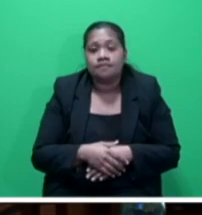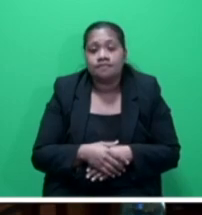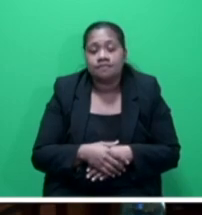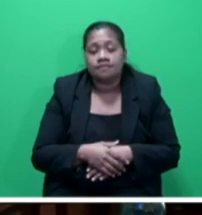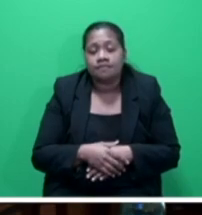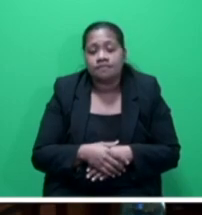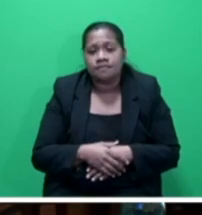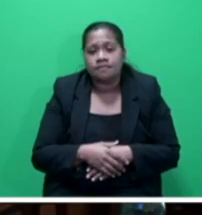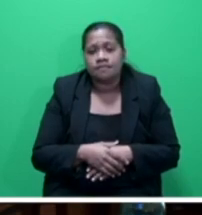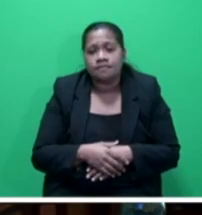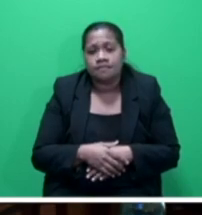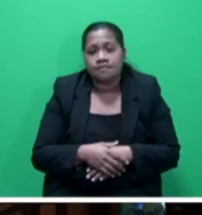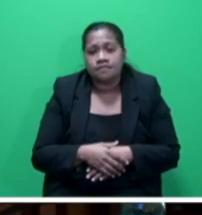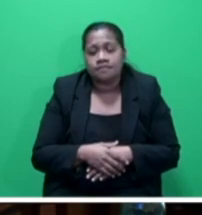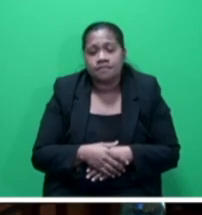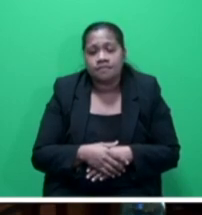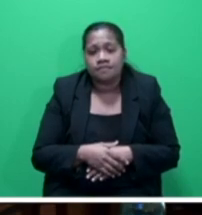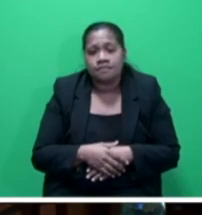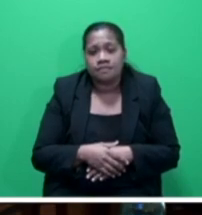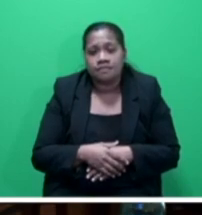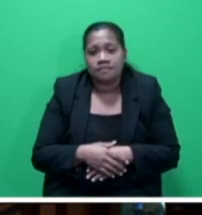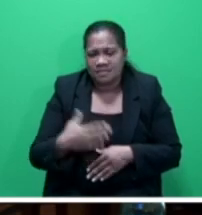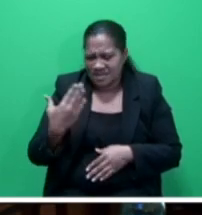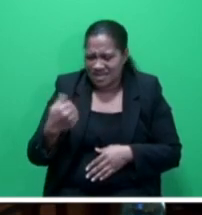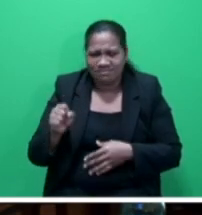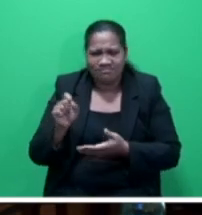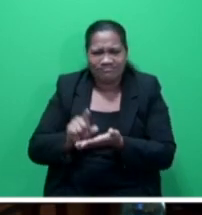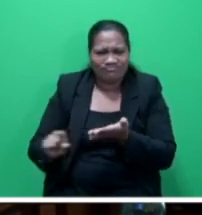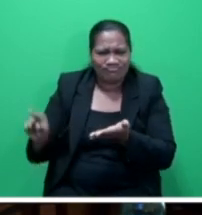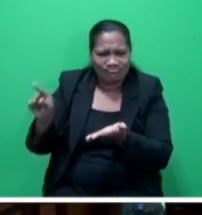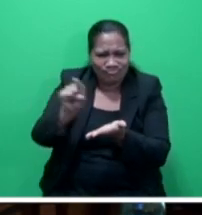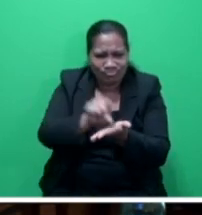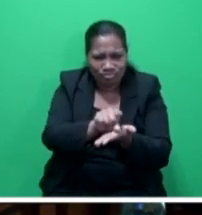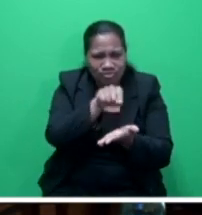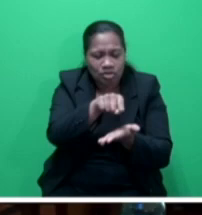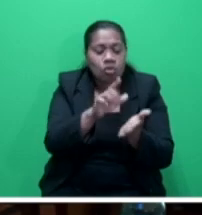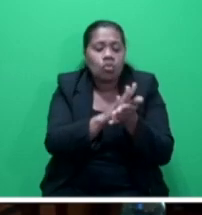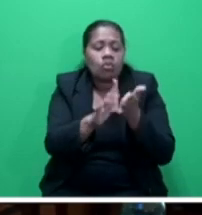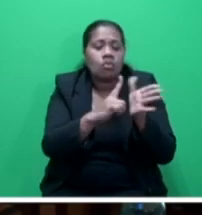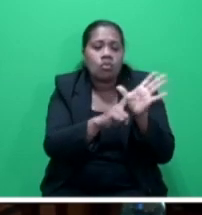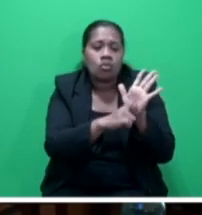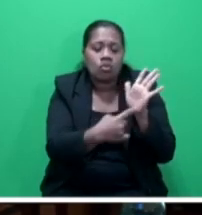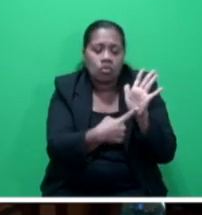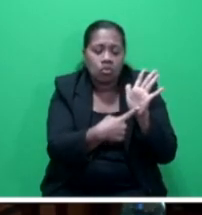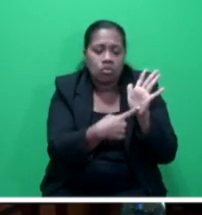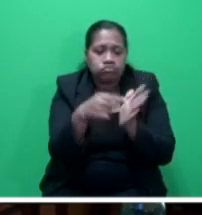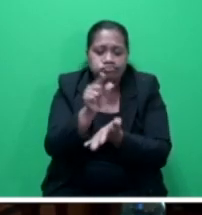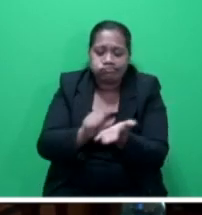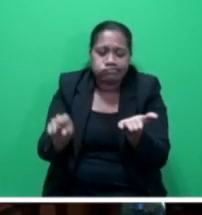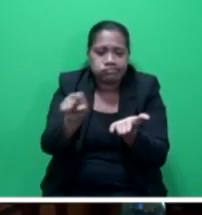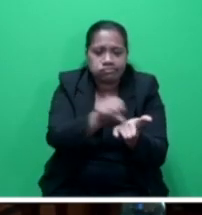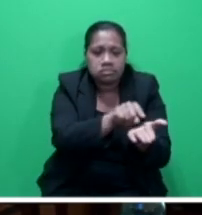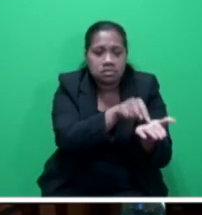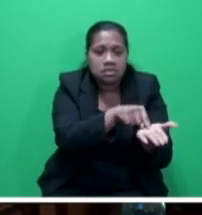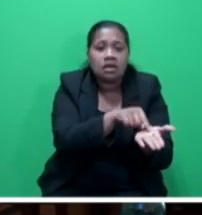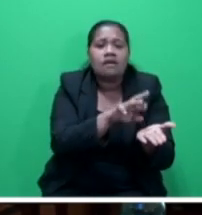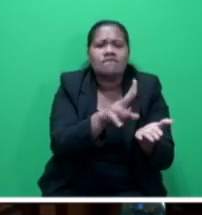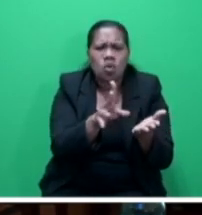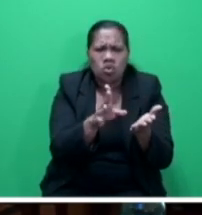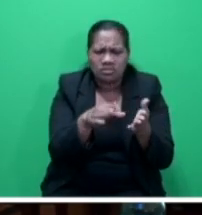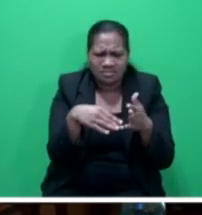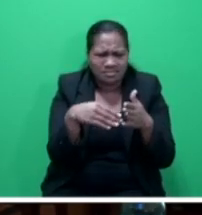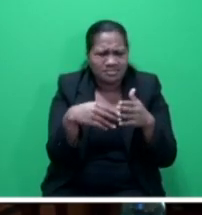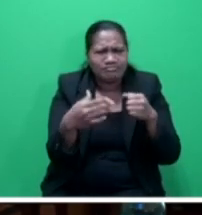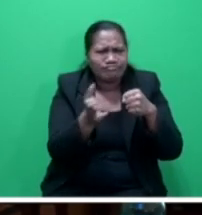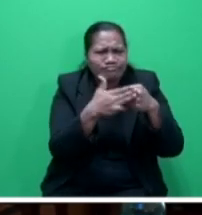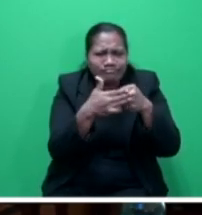subsidy to HART, and this money is generally goes to the operation and maintenance of their